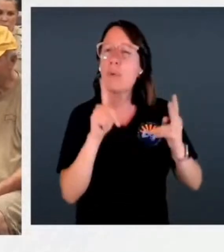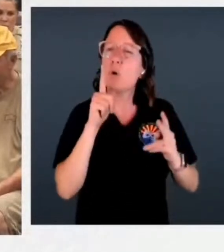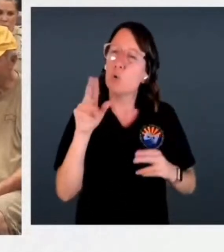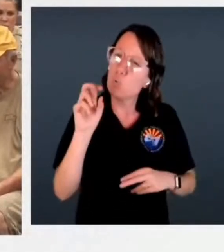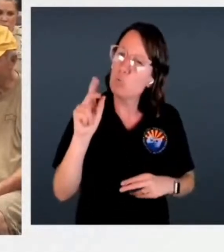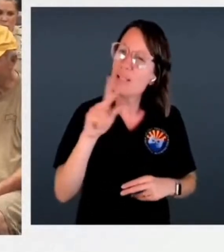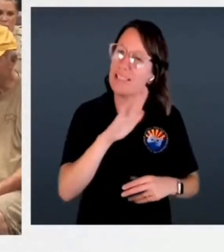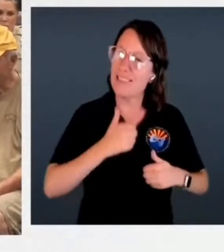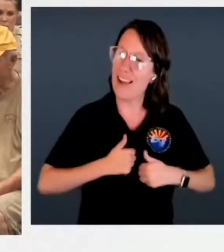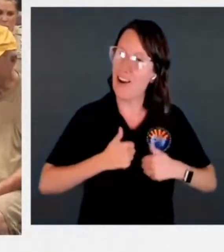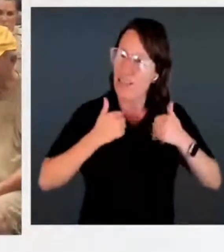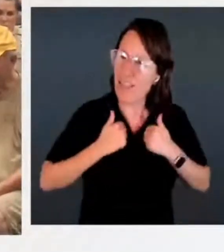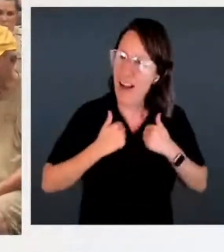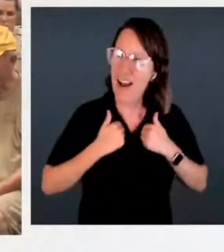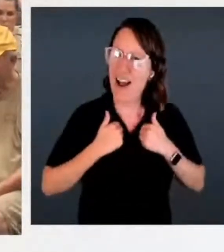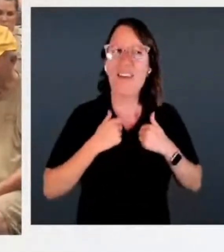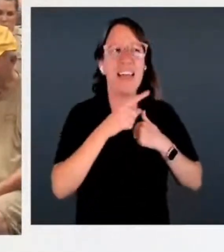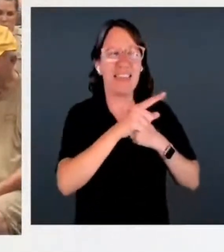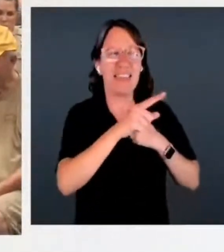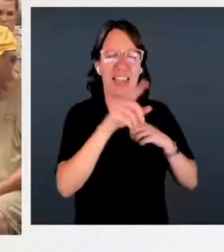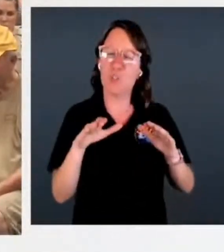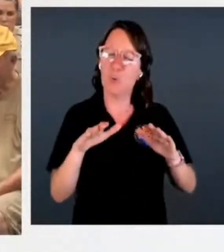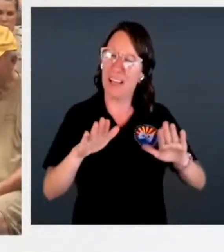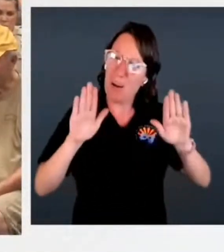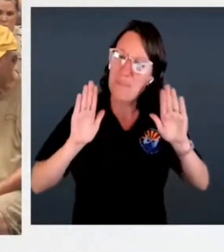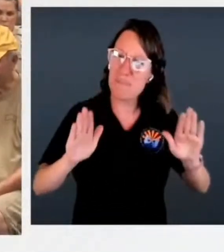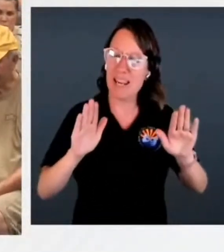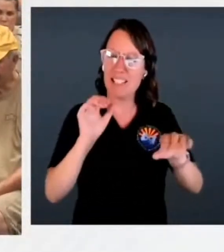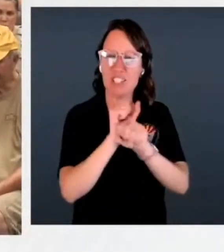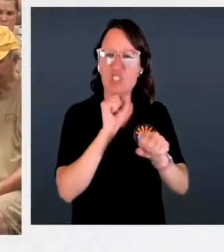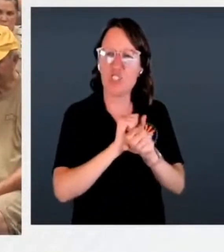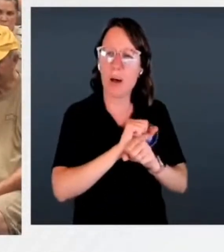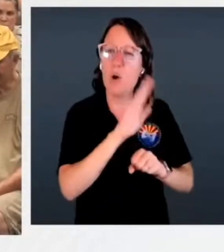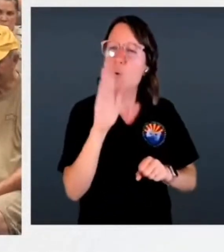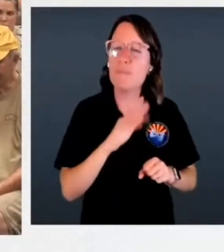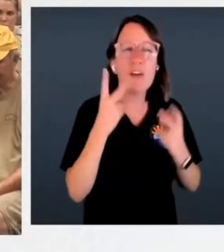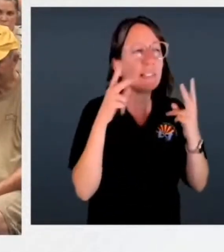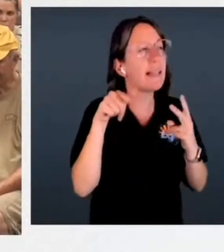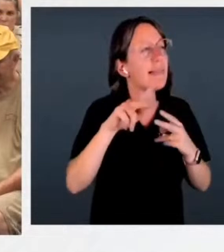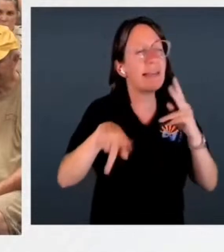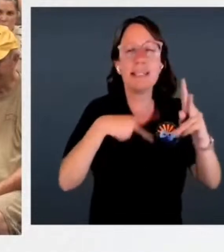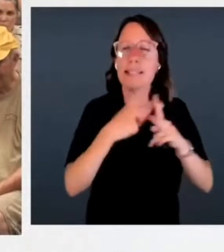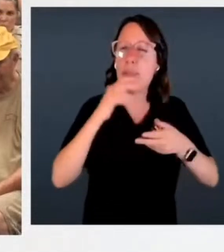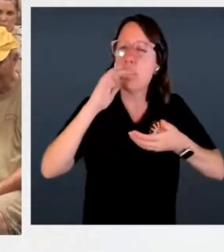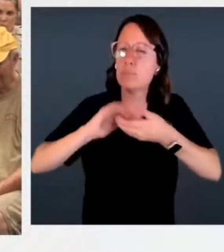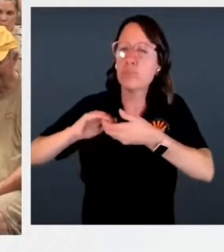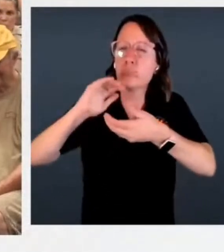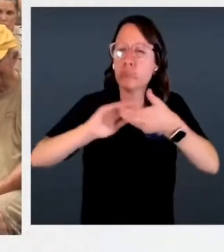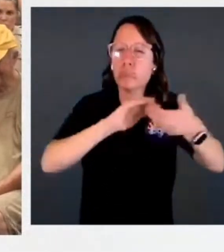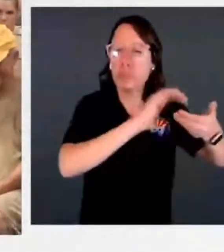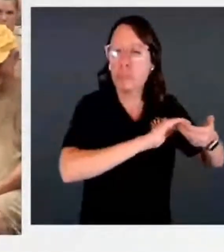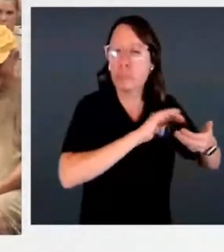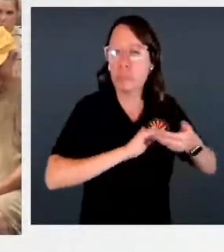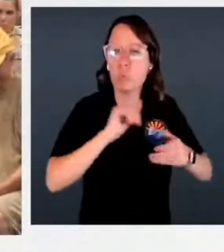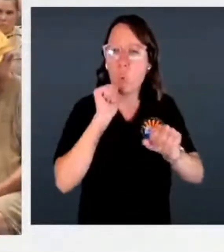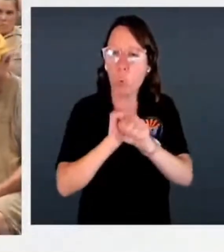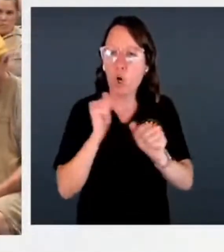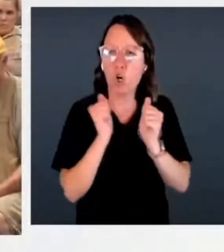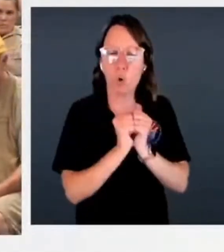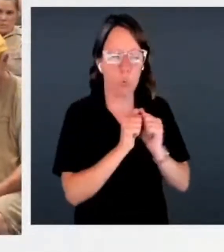us. And they've done a hell of a job, and we've never seen this kind of corroboration between the different divisions